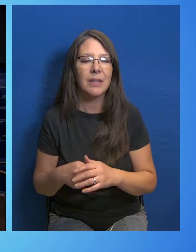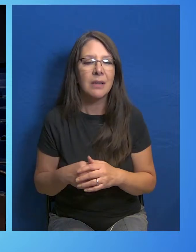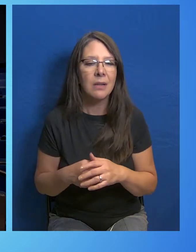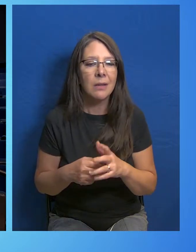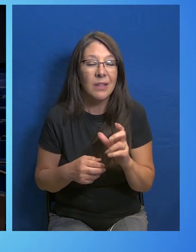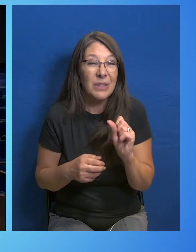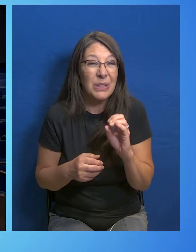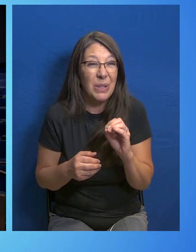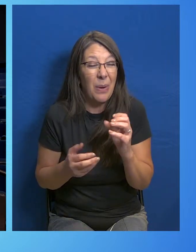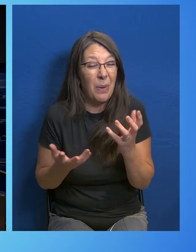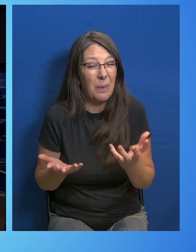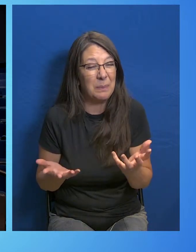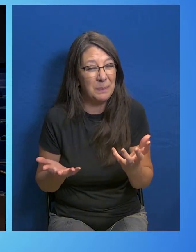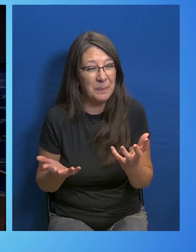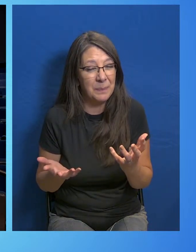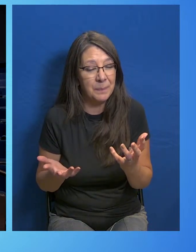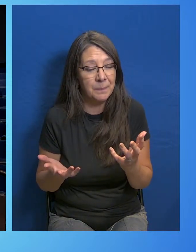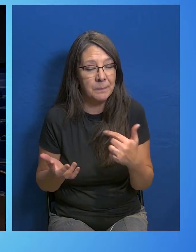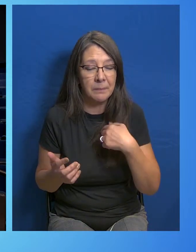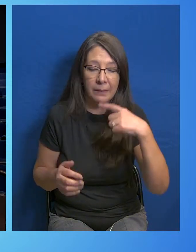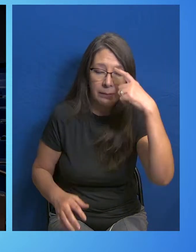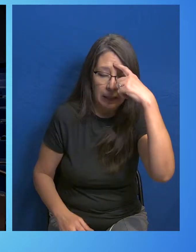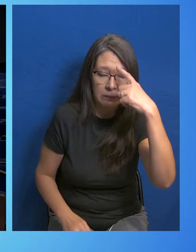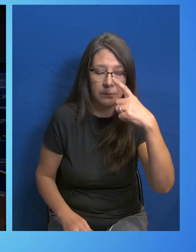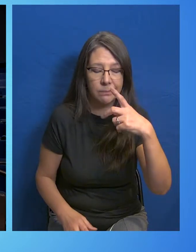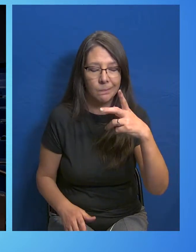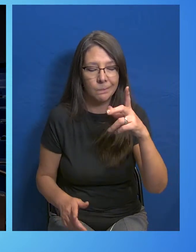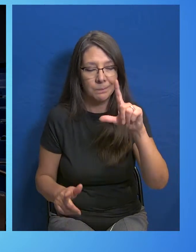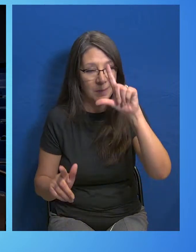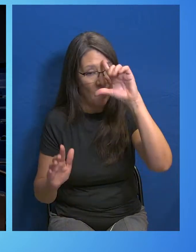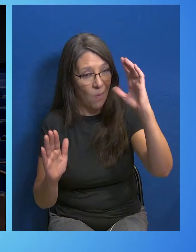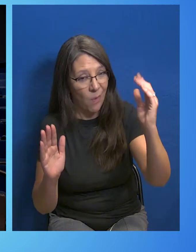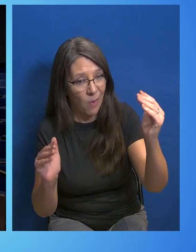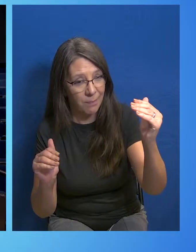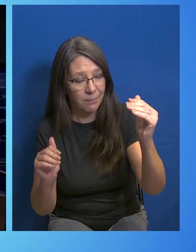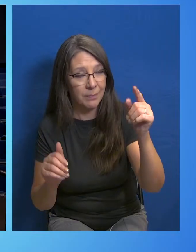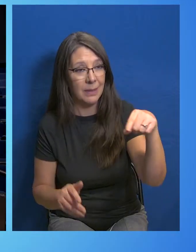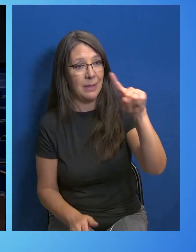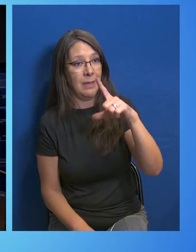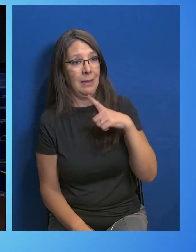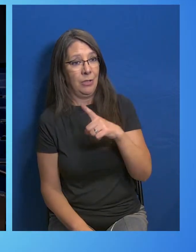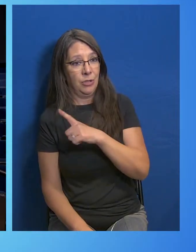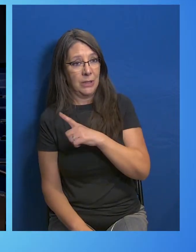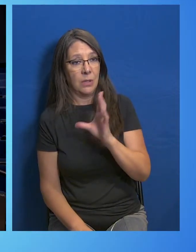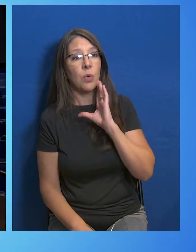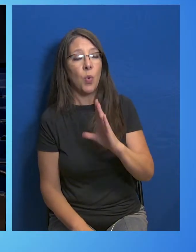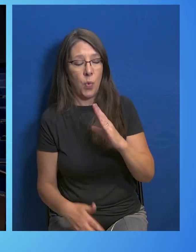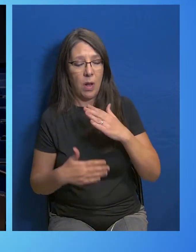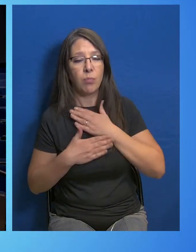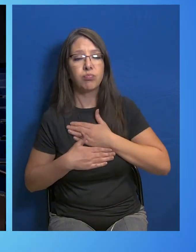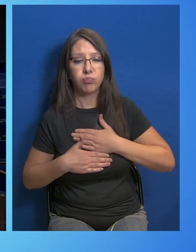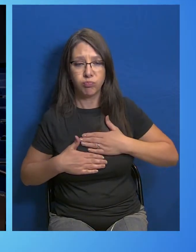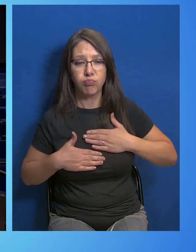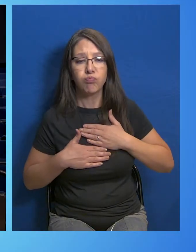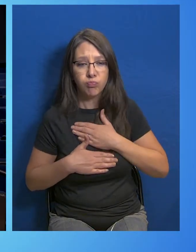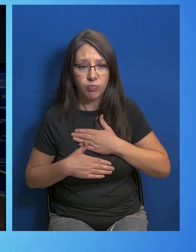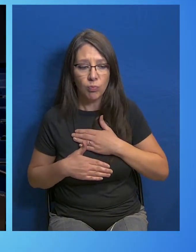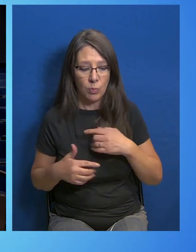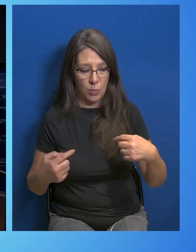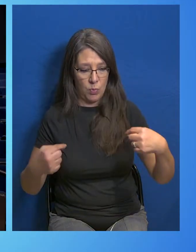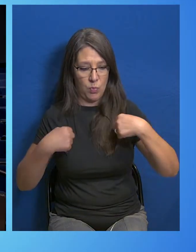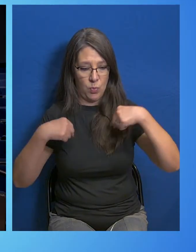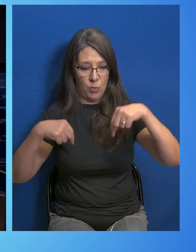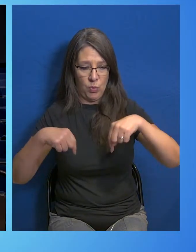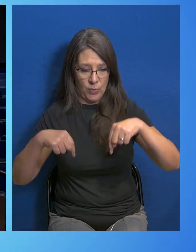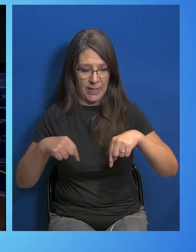So I hope that they will appreciate the fact that we are looking at all the